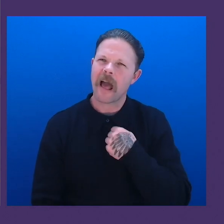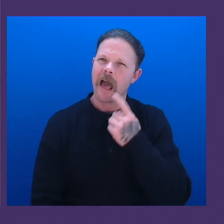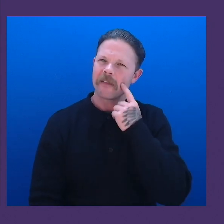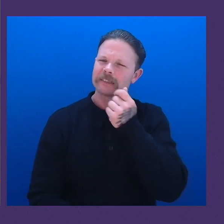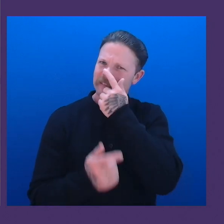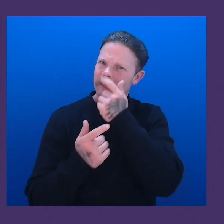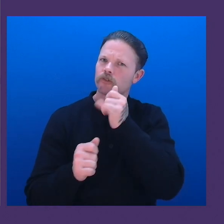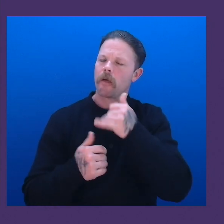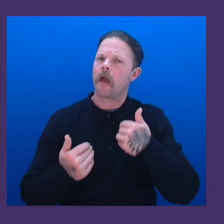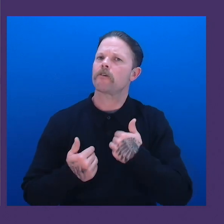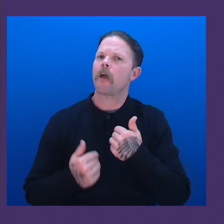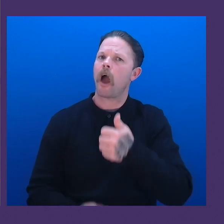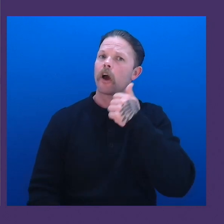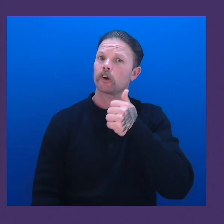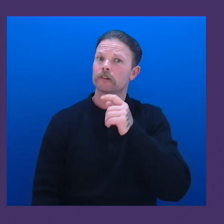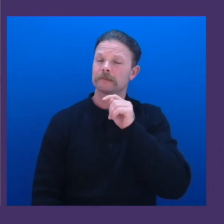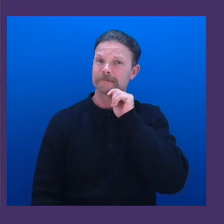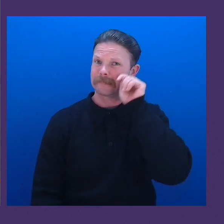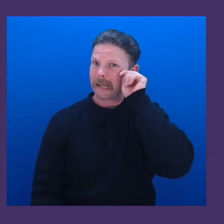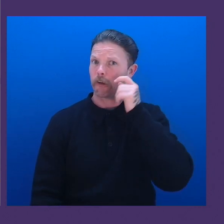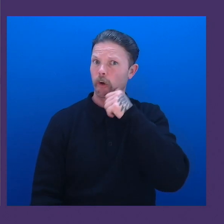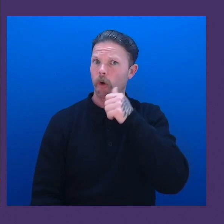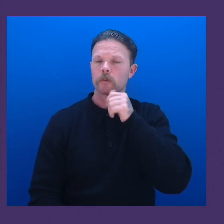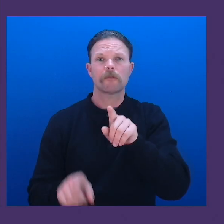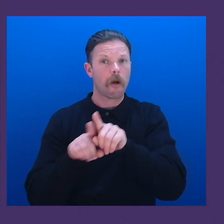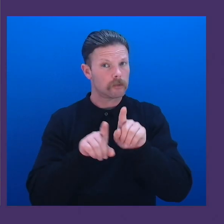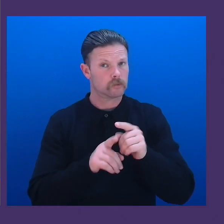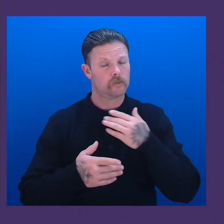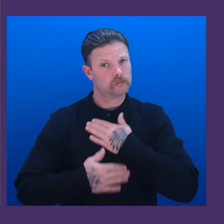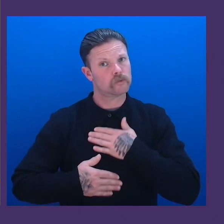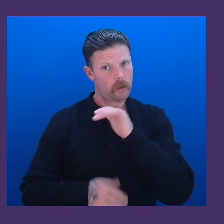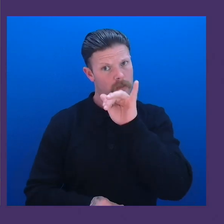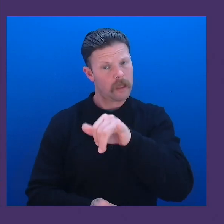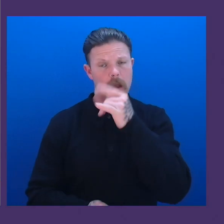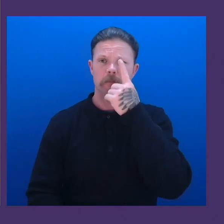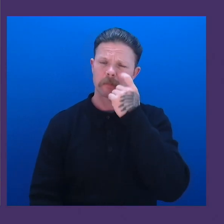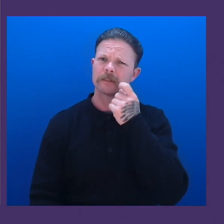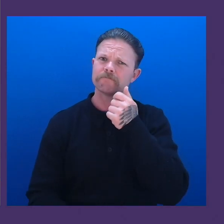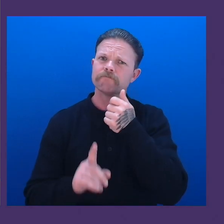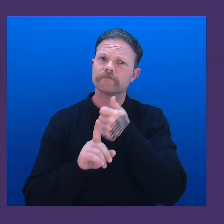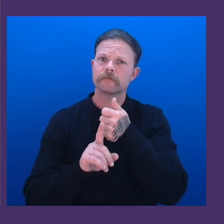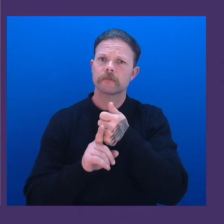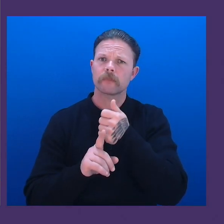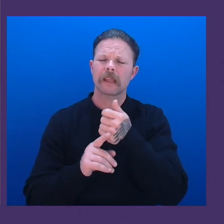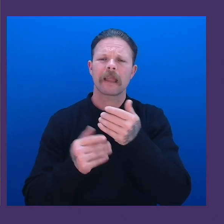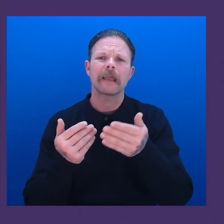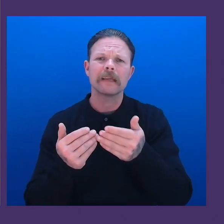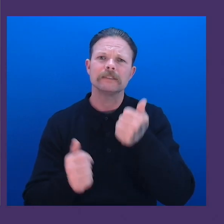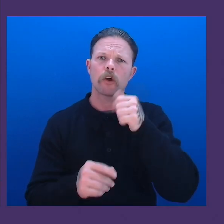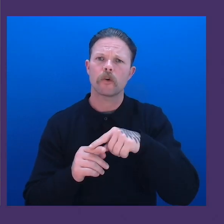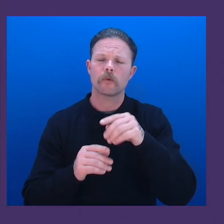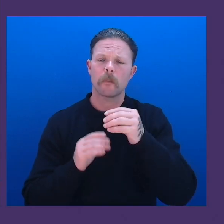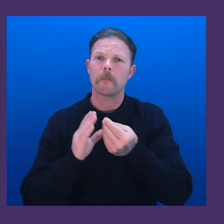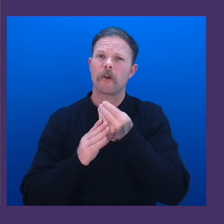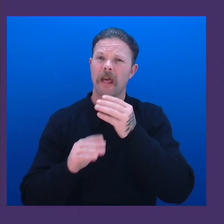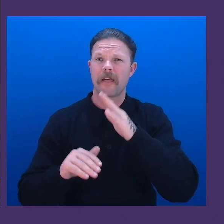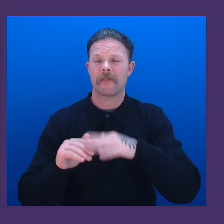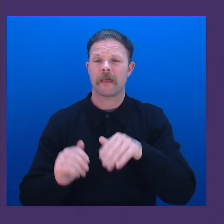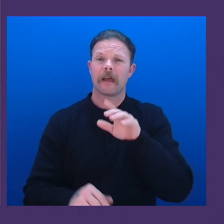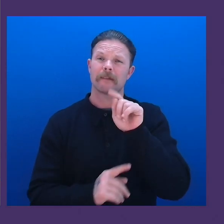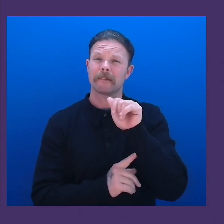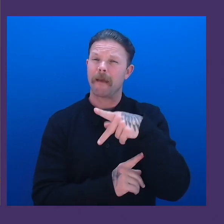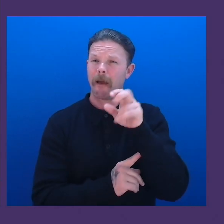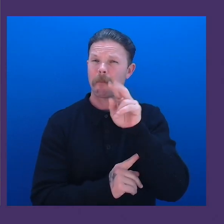younger teen girls also enjoyed it because it was easier to put in than a tampon, and then just more